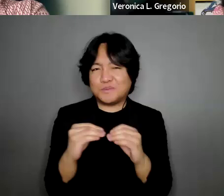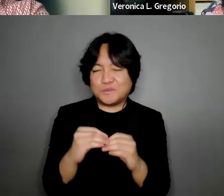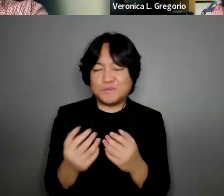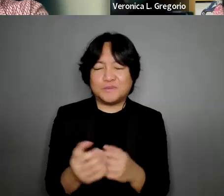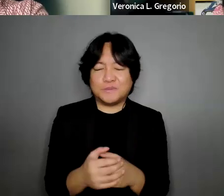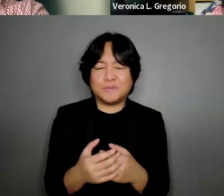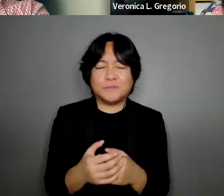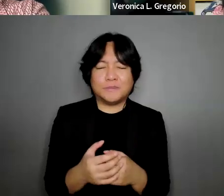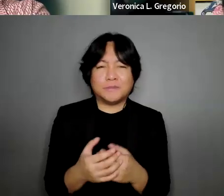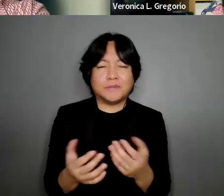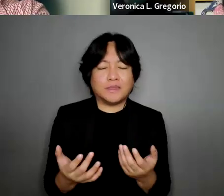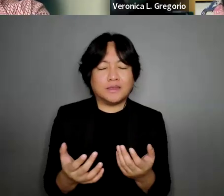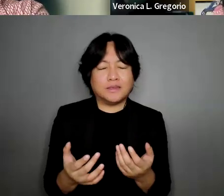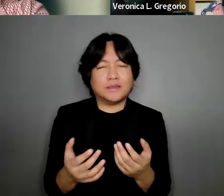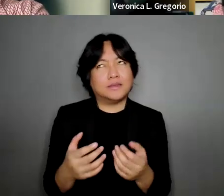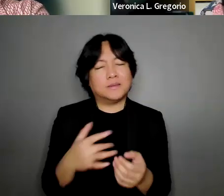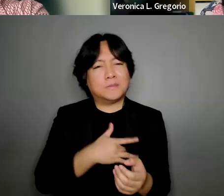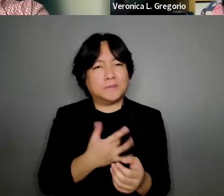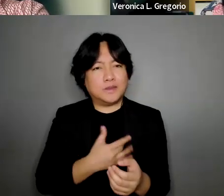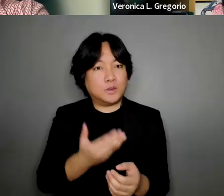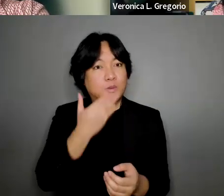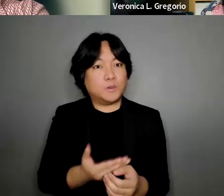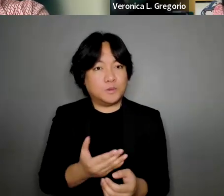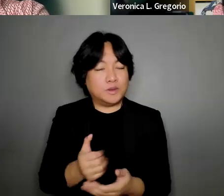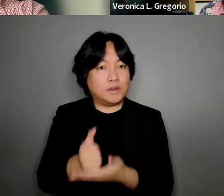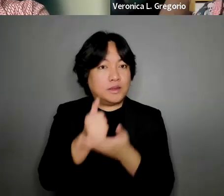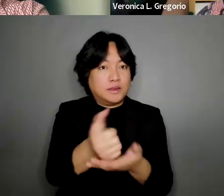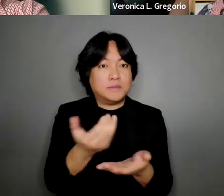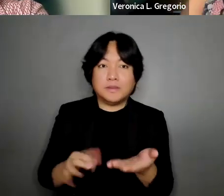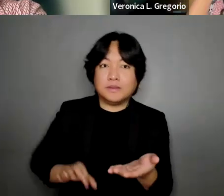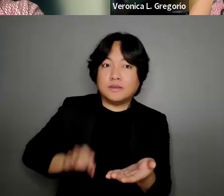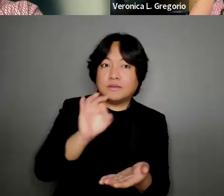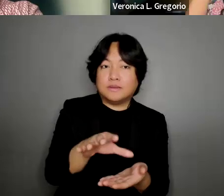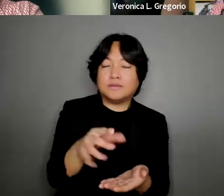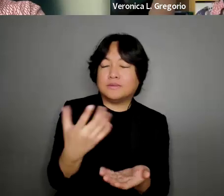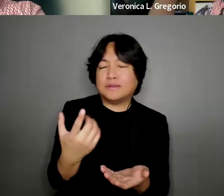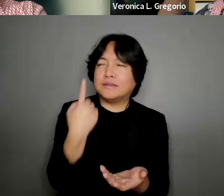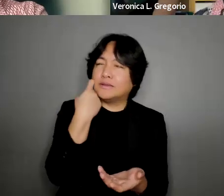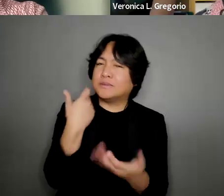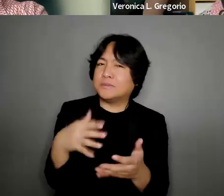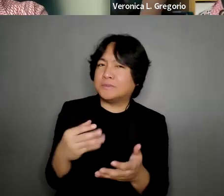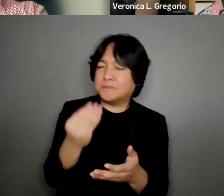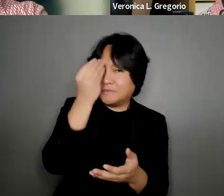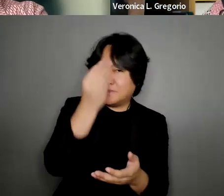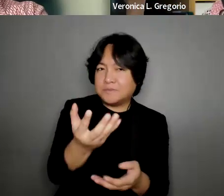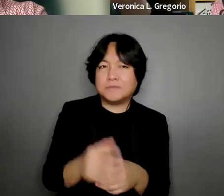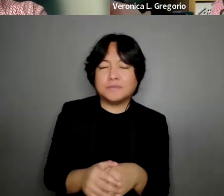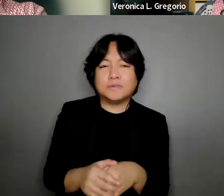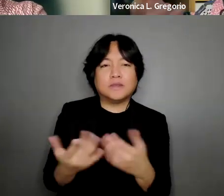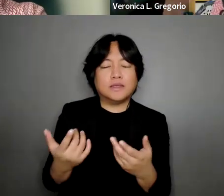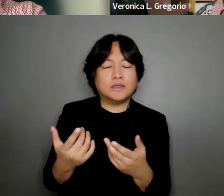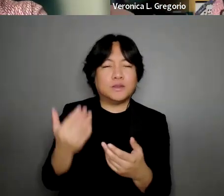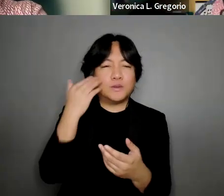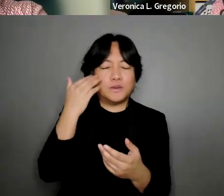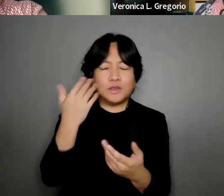na very useful, no, I think for me, nasabi ko na kanina, sa training sa Women and Development